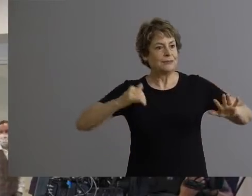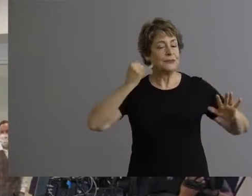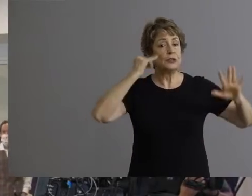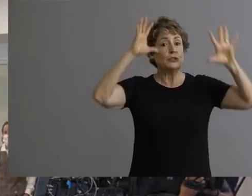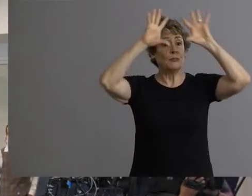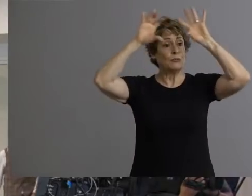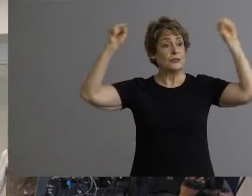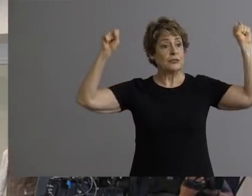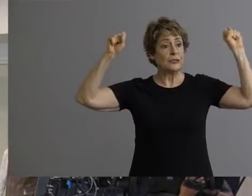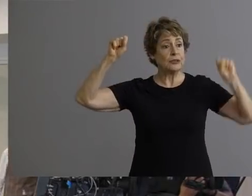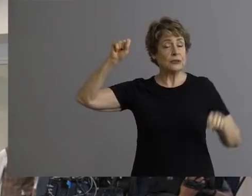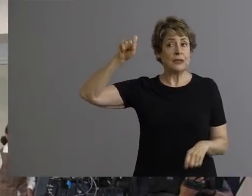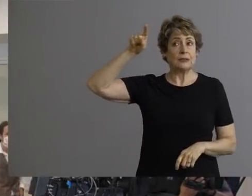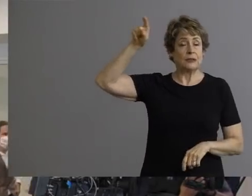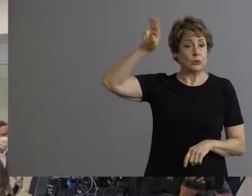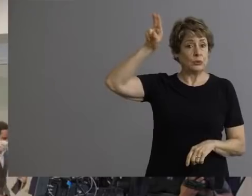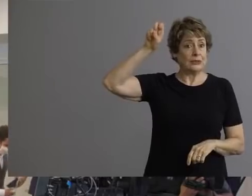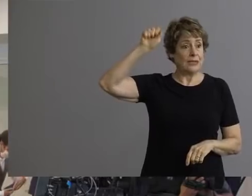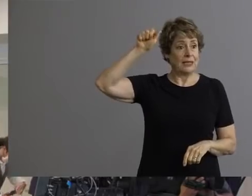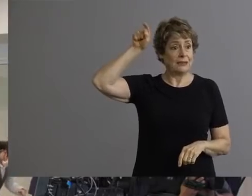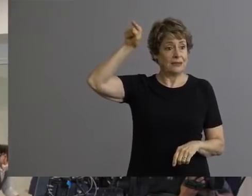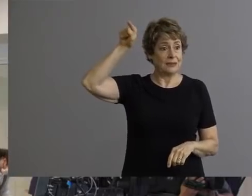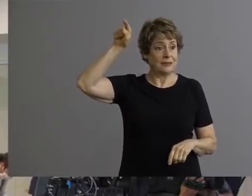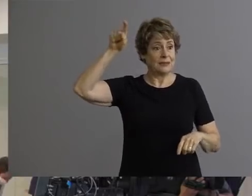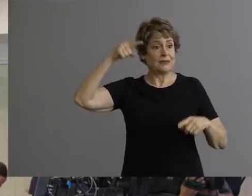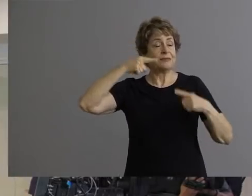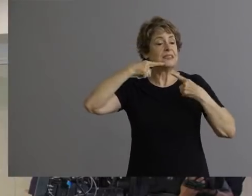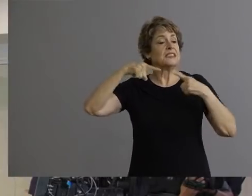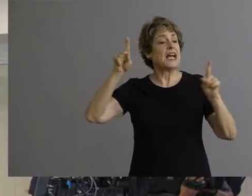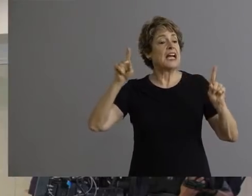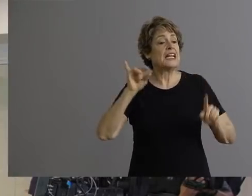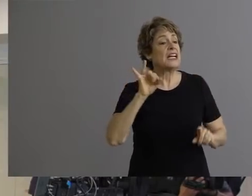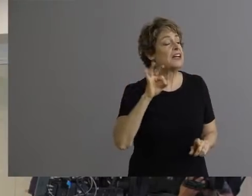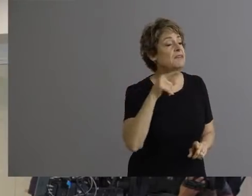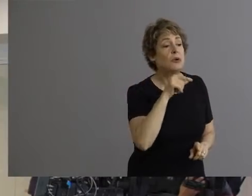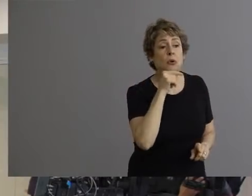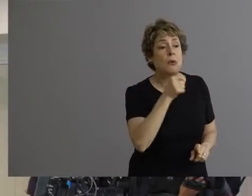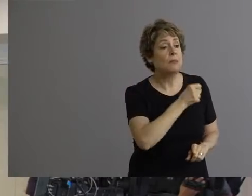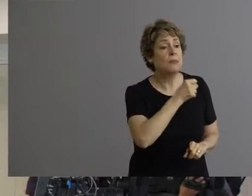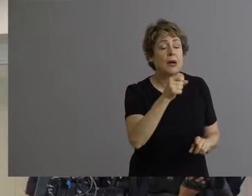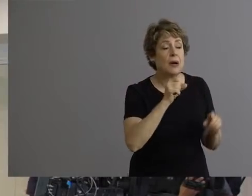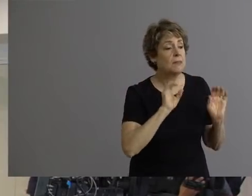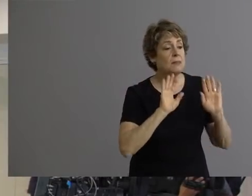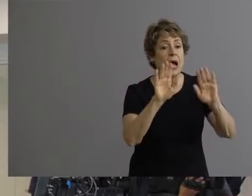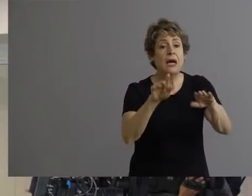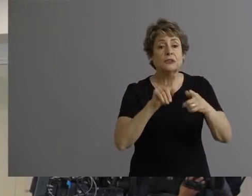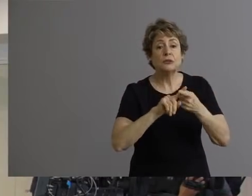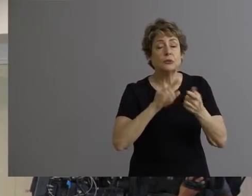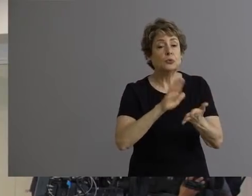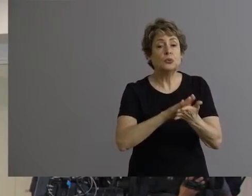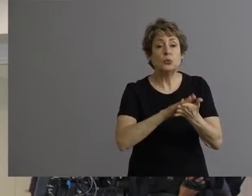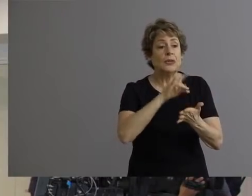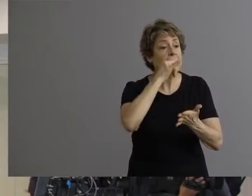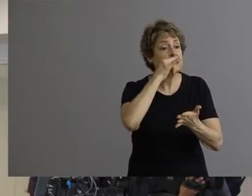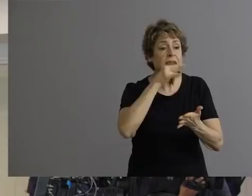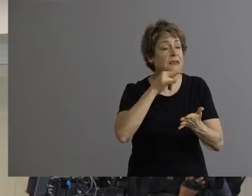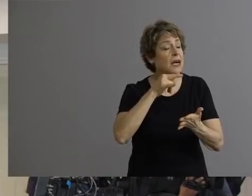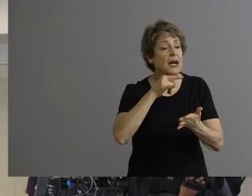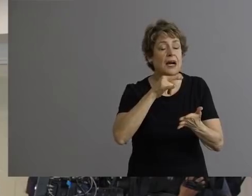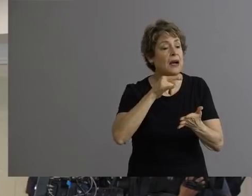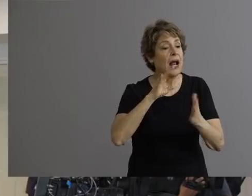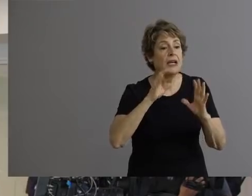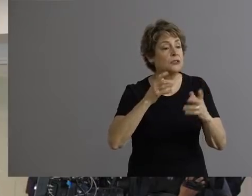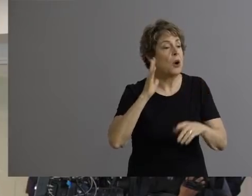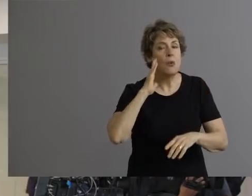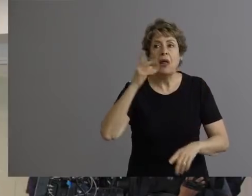do not put all their kids back in brick and mortar classrooms, he will cut aid. Some of